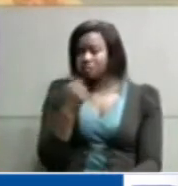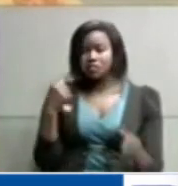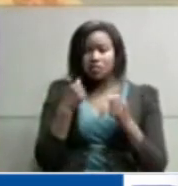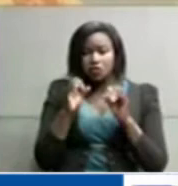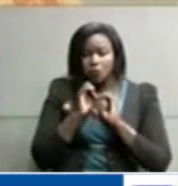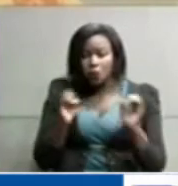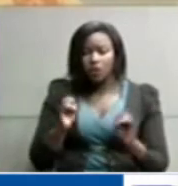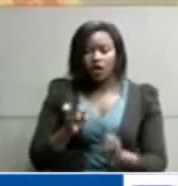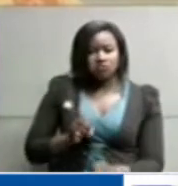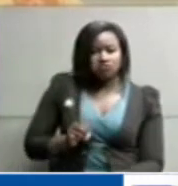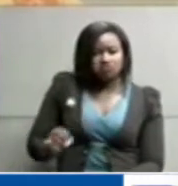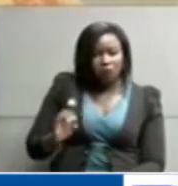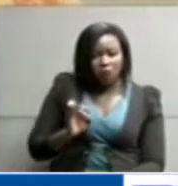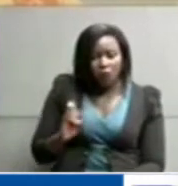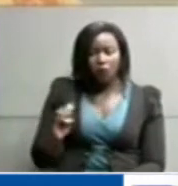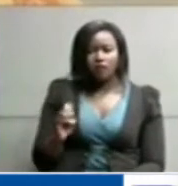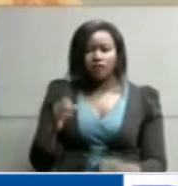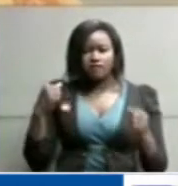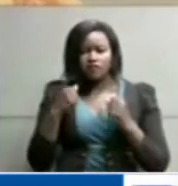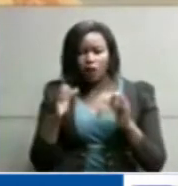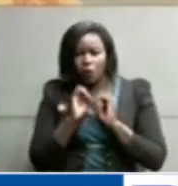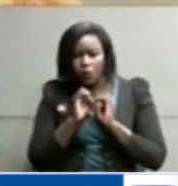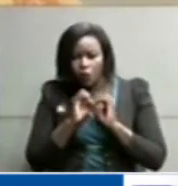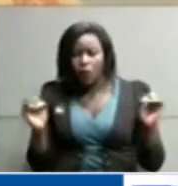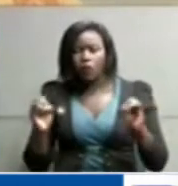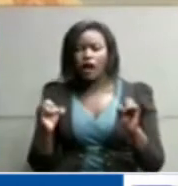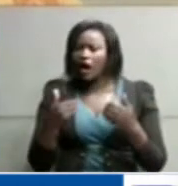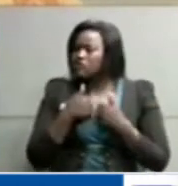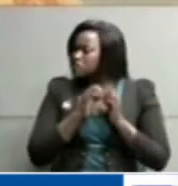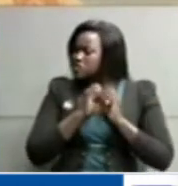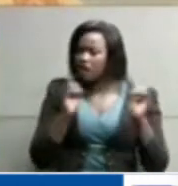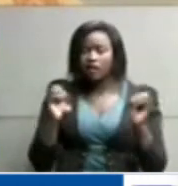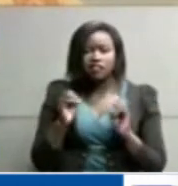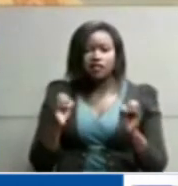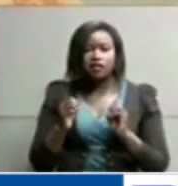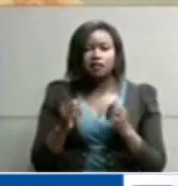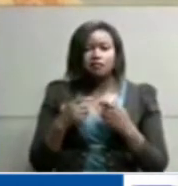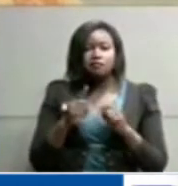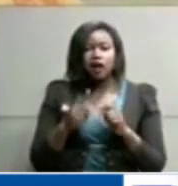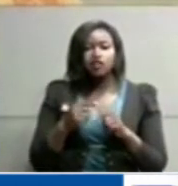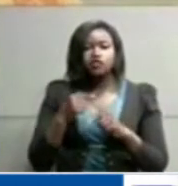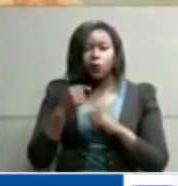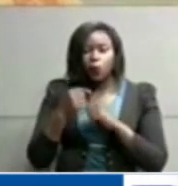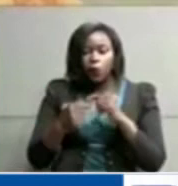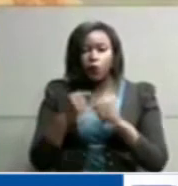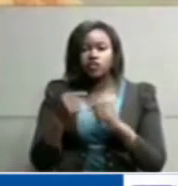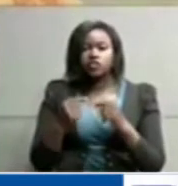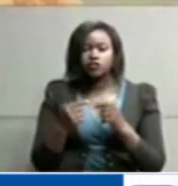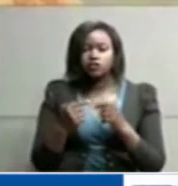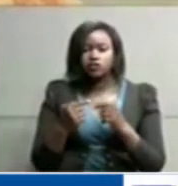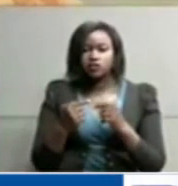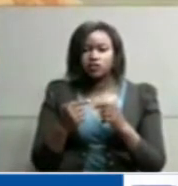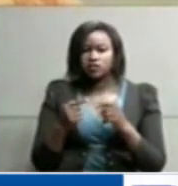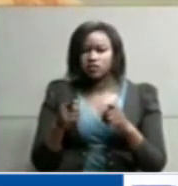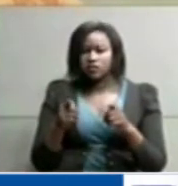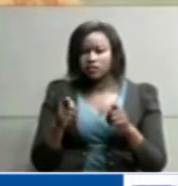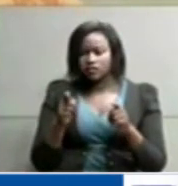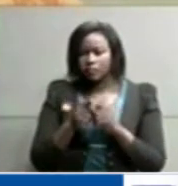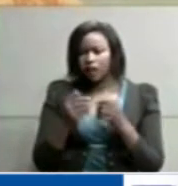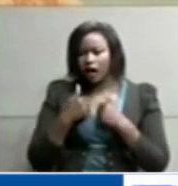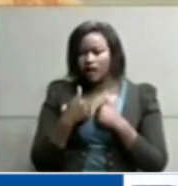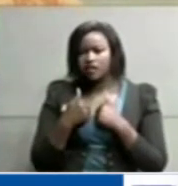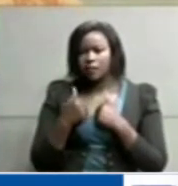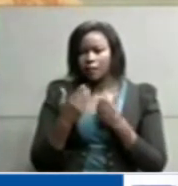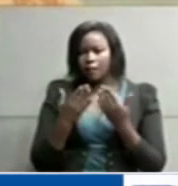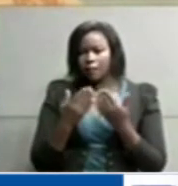diarrhea. They did not have fever. They did not have any symptoms. But she kept shedding these bacteria